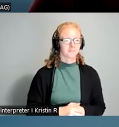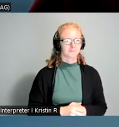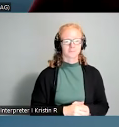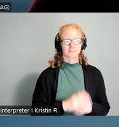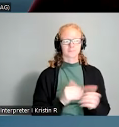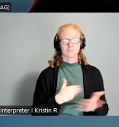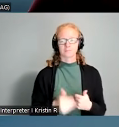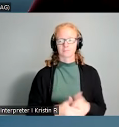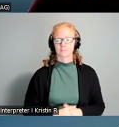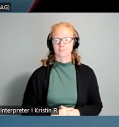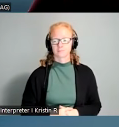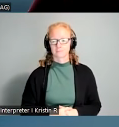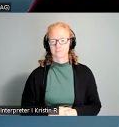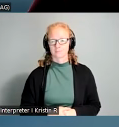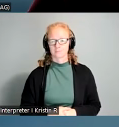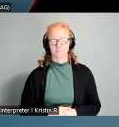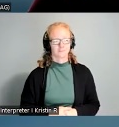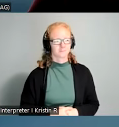Next slide.